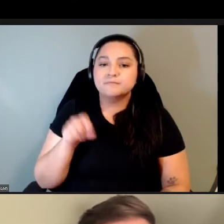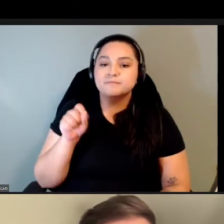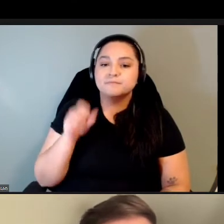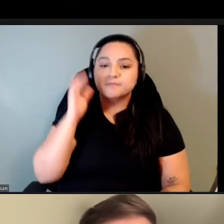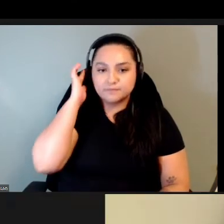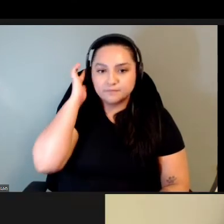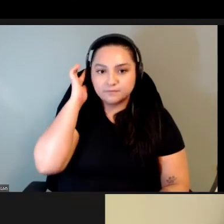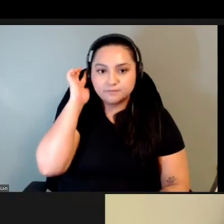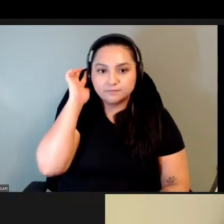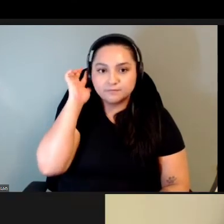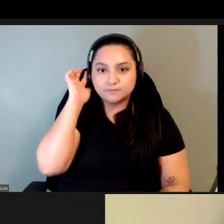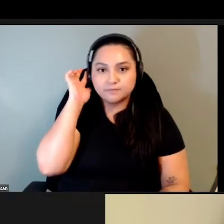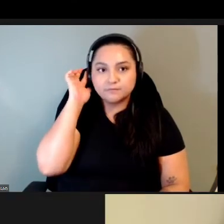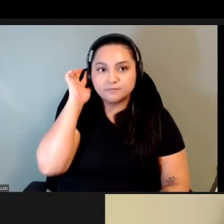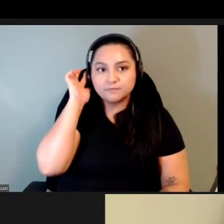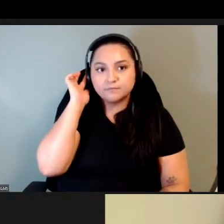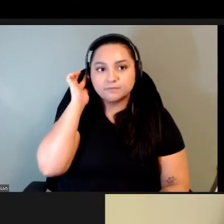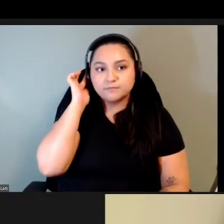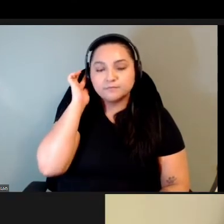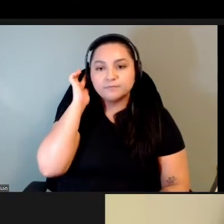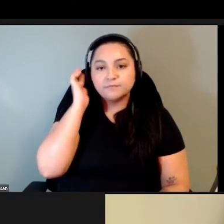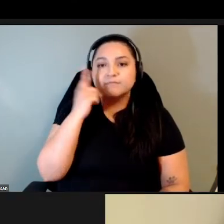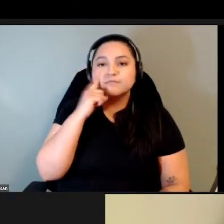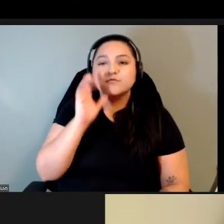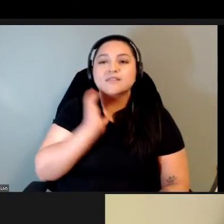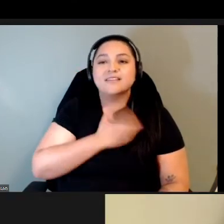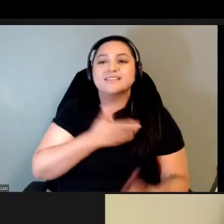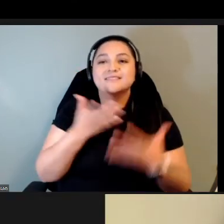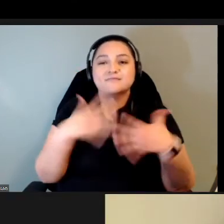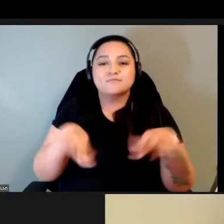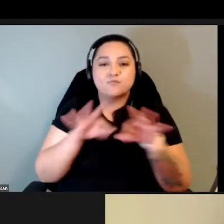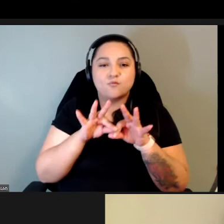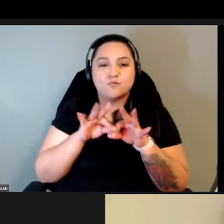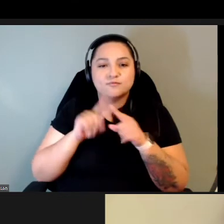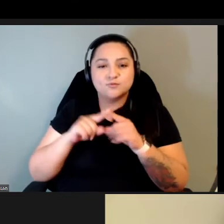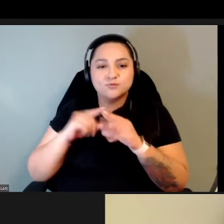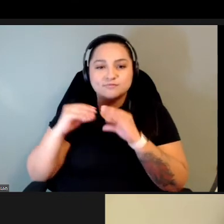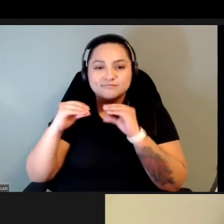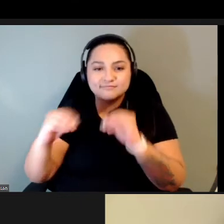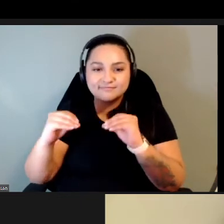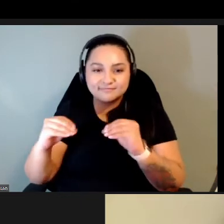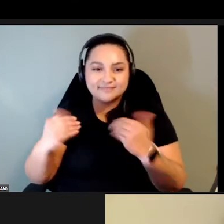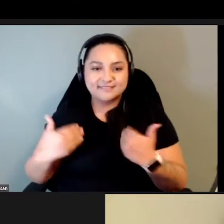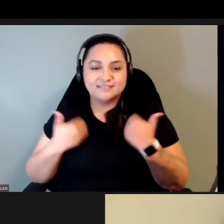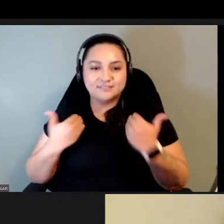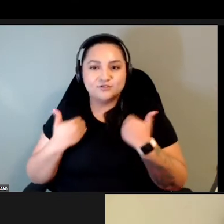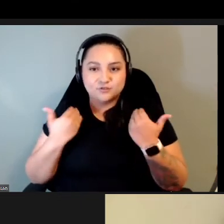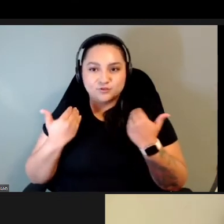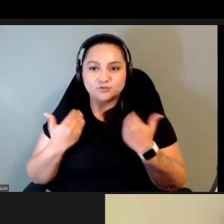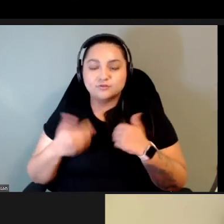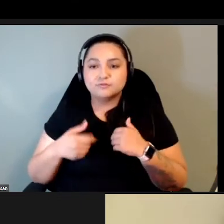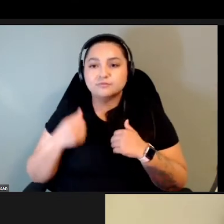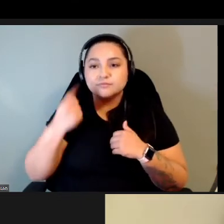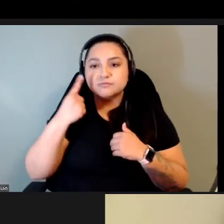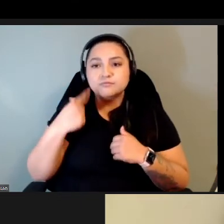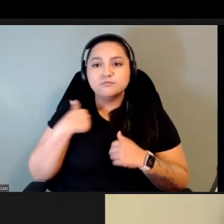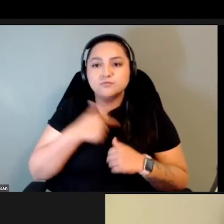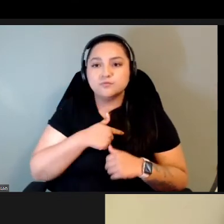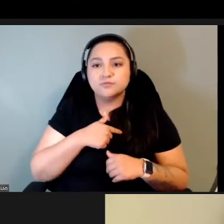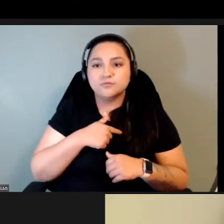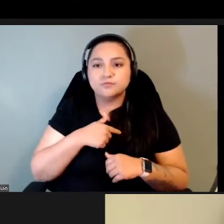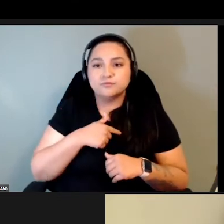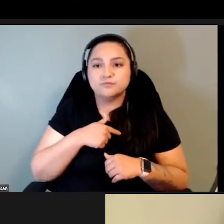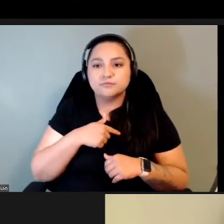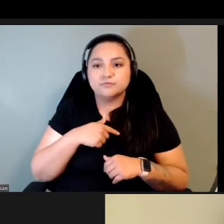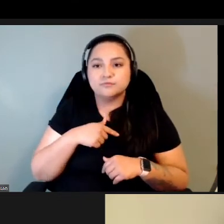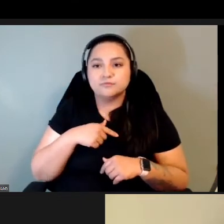build the cooperatives of the future to train the youngsters of today, and we cannot train them as the way that it has been done